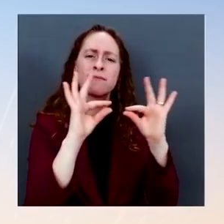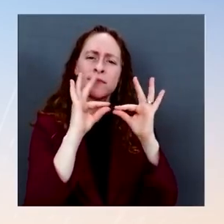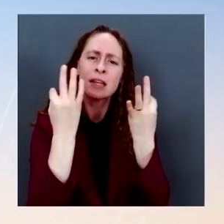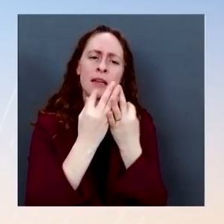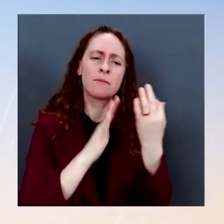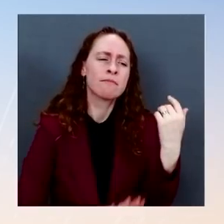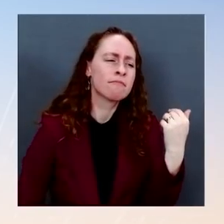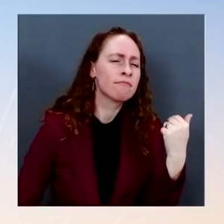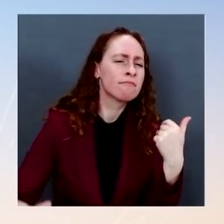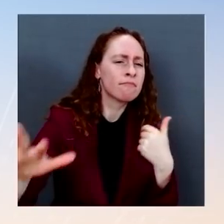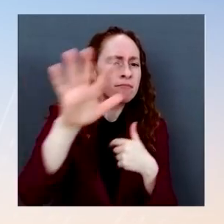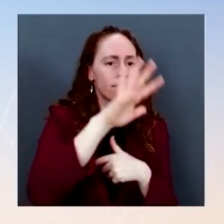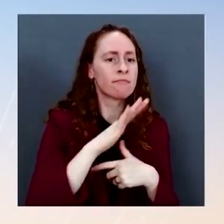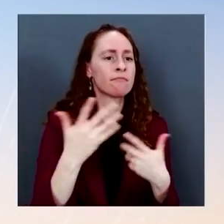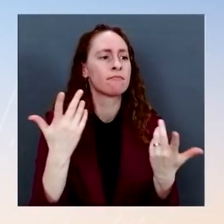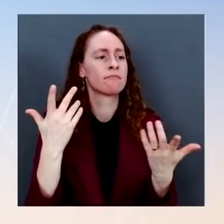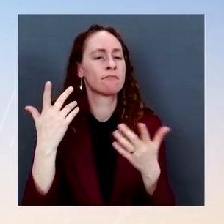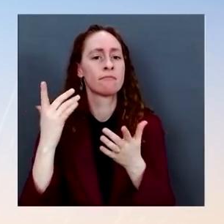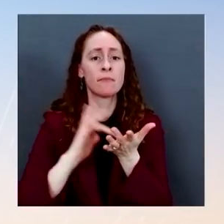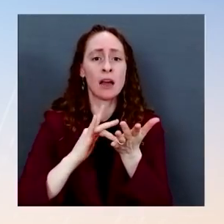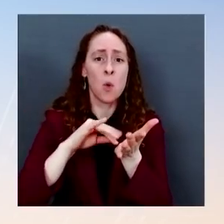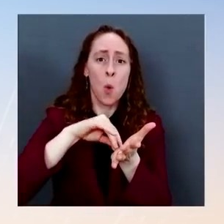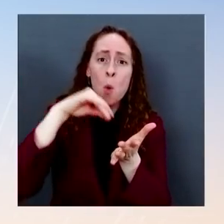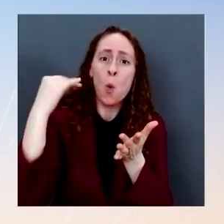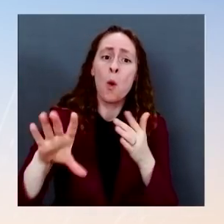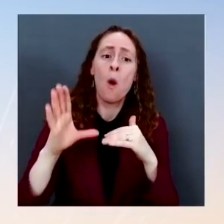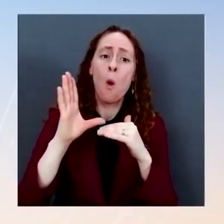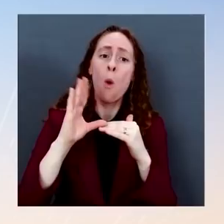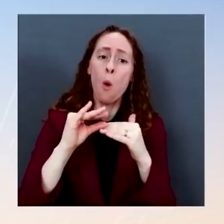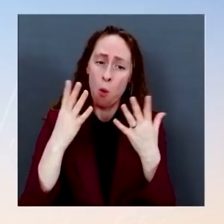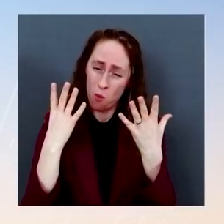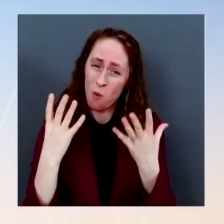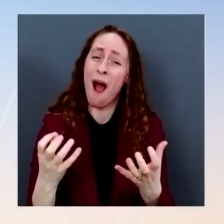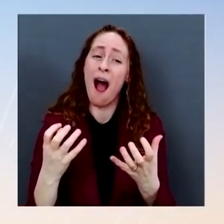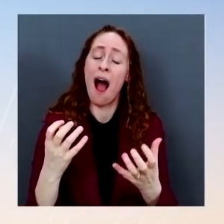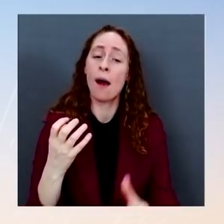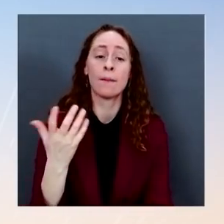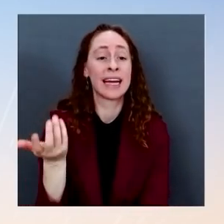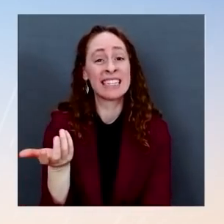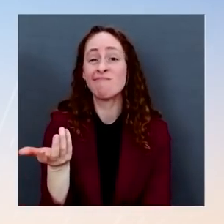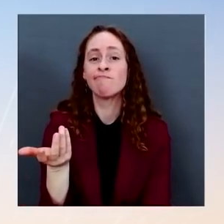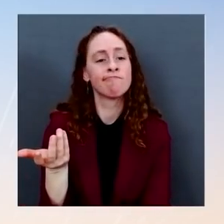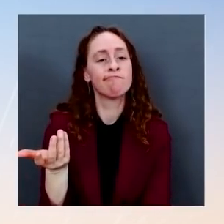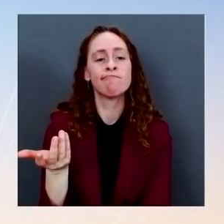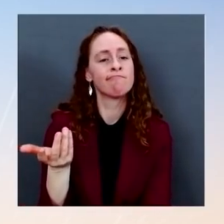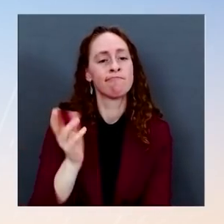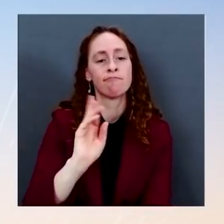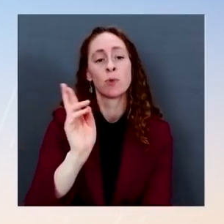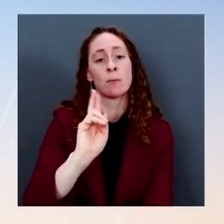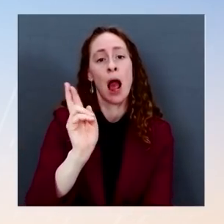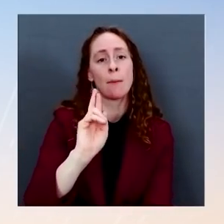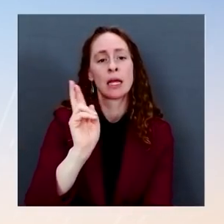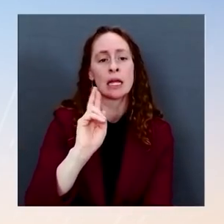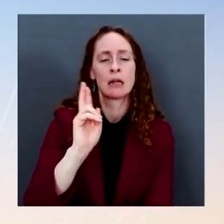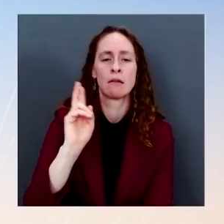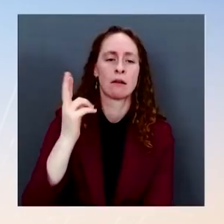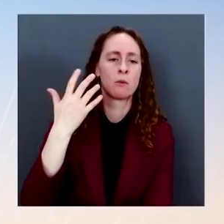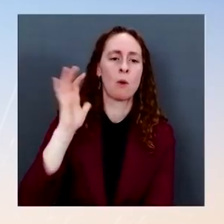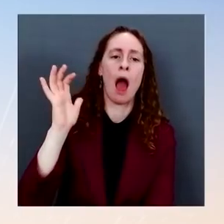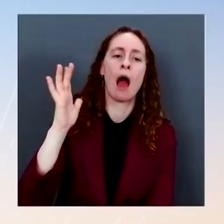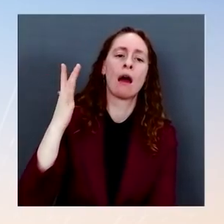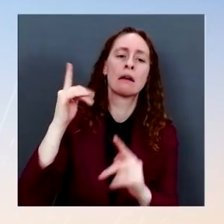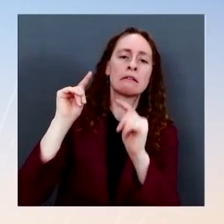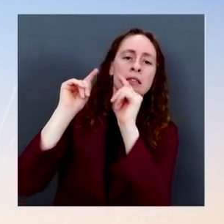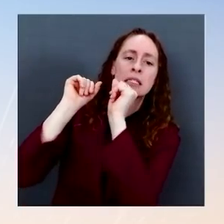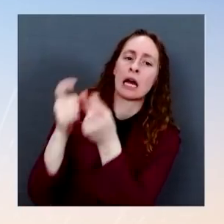Republican Party that they don't want to raise taxes on corporations and highest income. That's not a secret, but certainly we'd welcome support or engagement from any